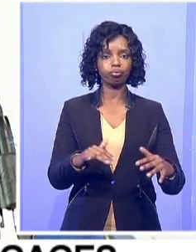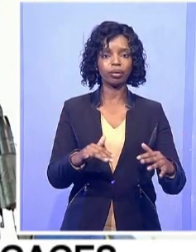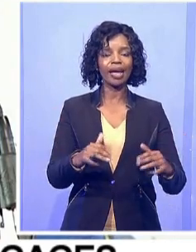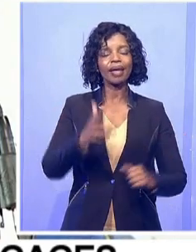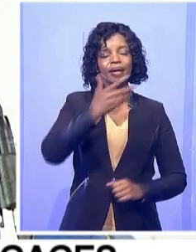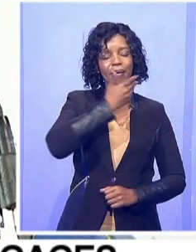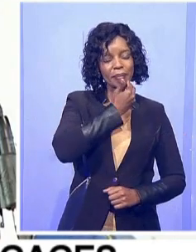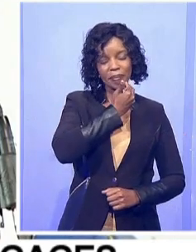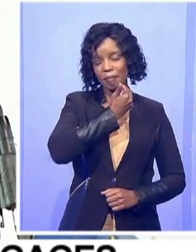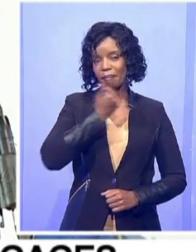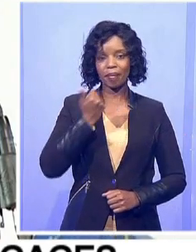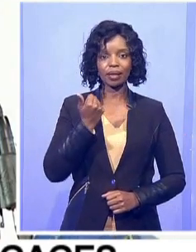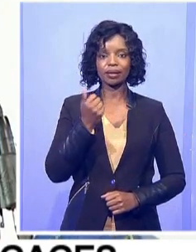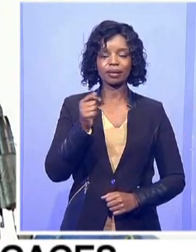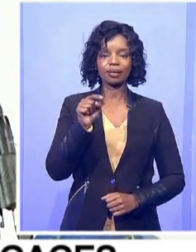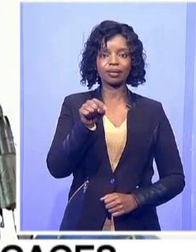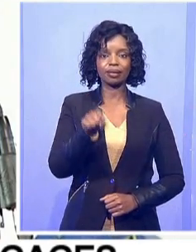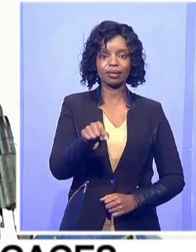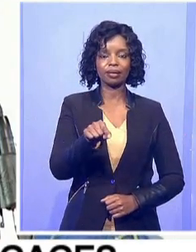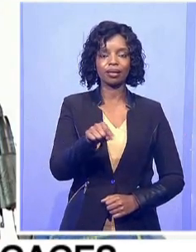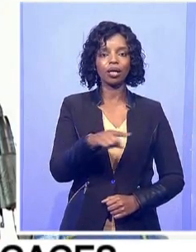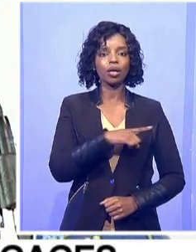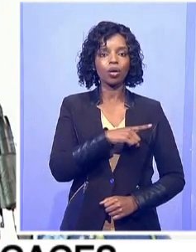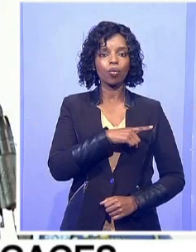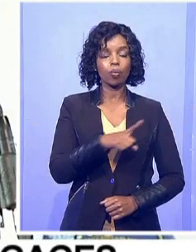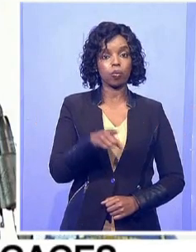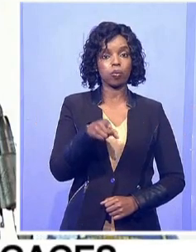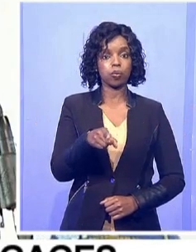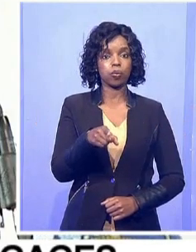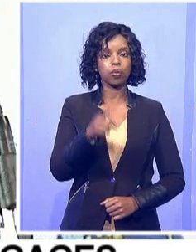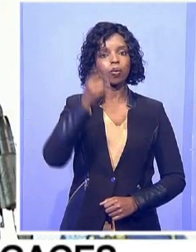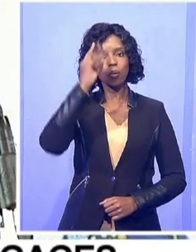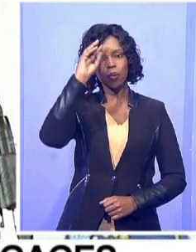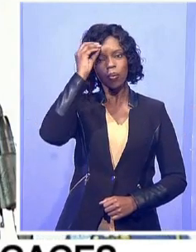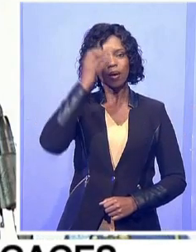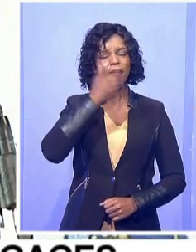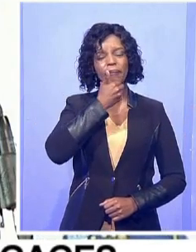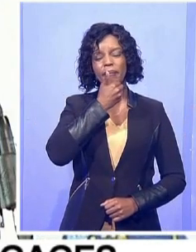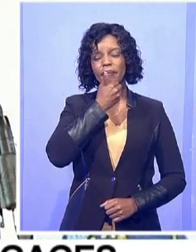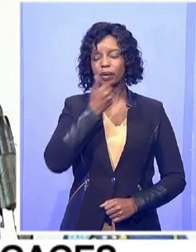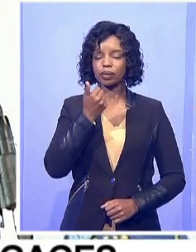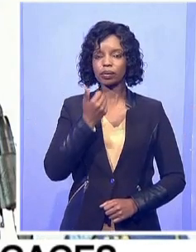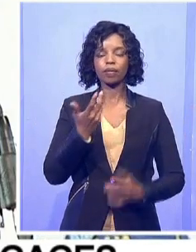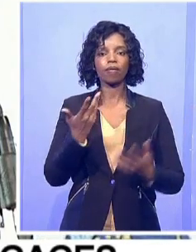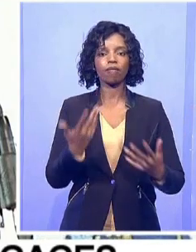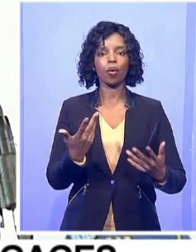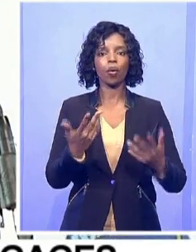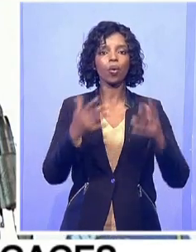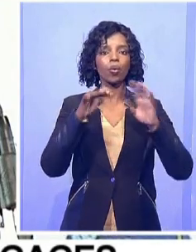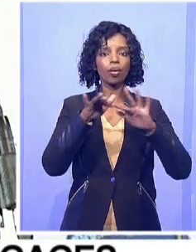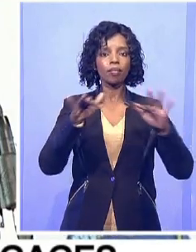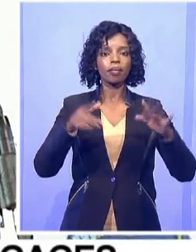that will serve the best interests of our military veterans.